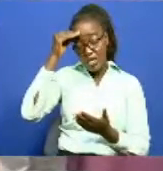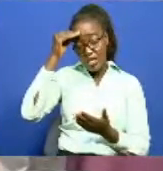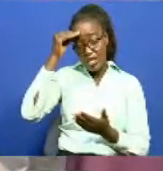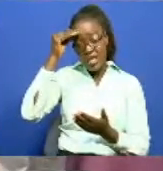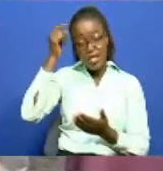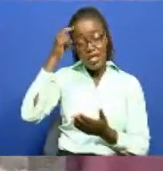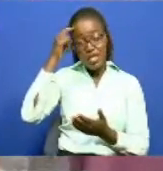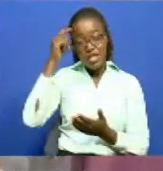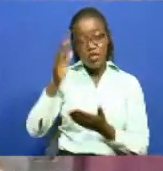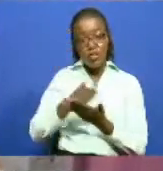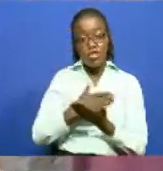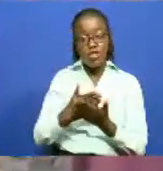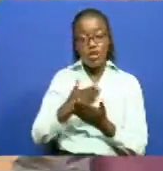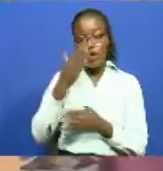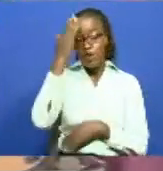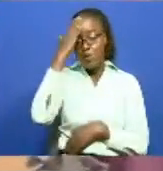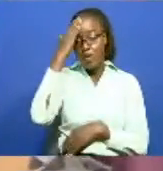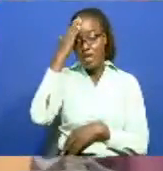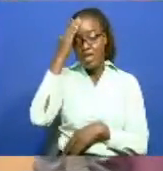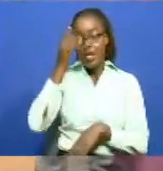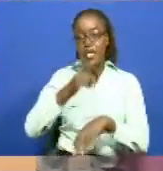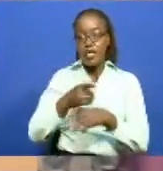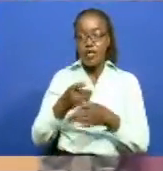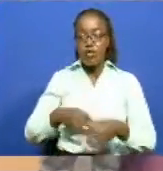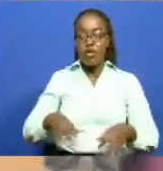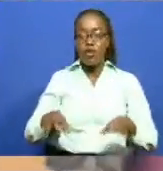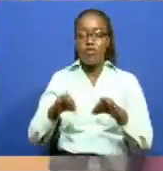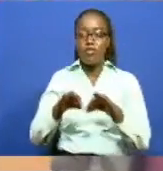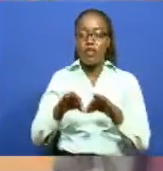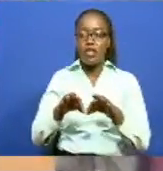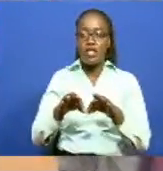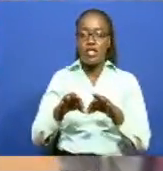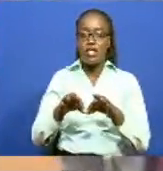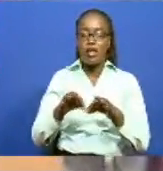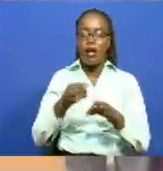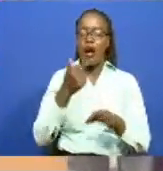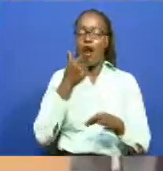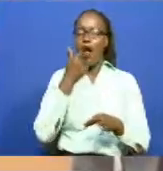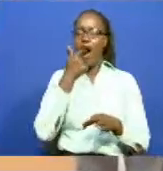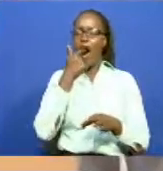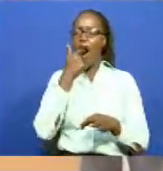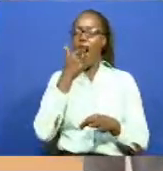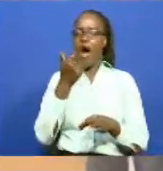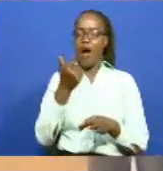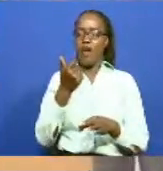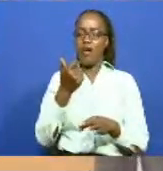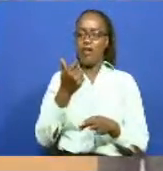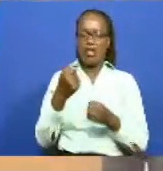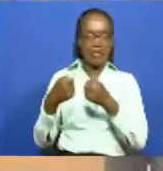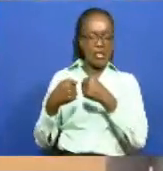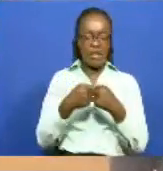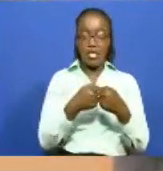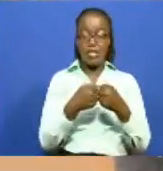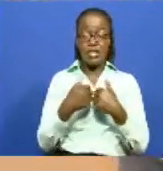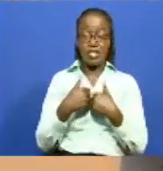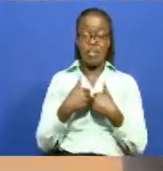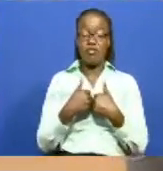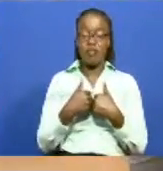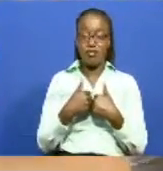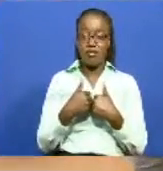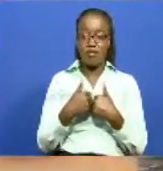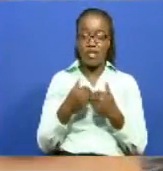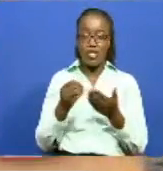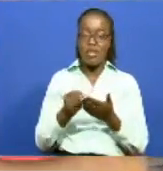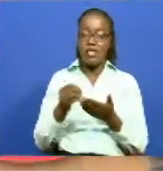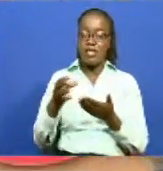we'll be sharing on Monday during the conference, is that testing has come about with various challenges. Challenges due to supply